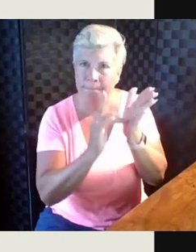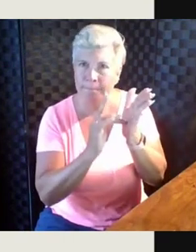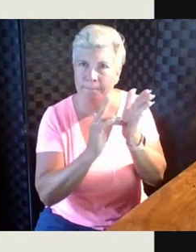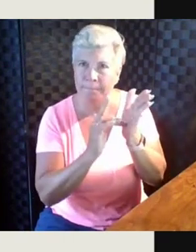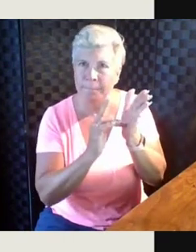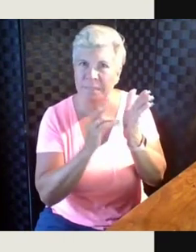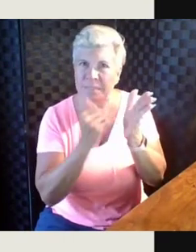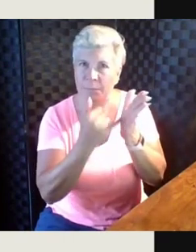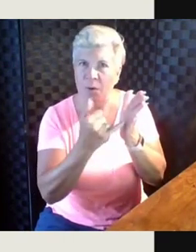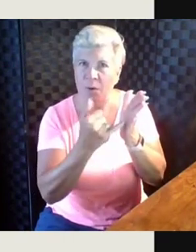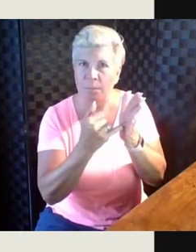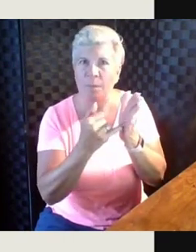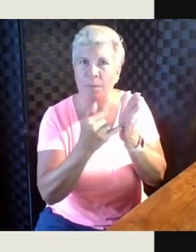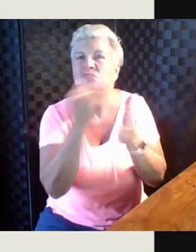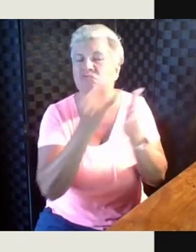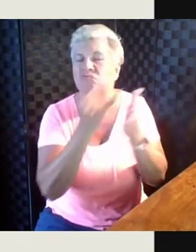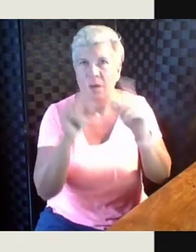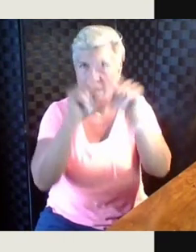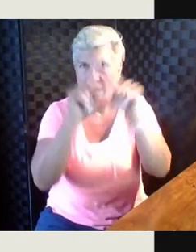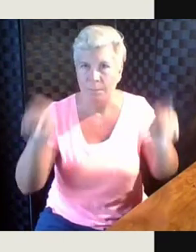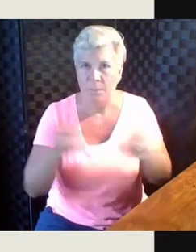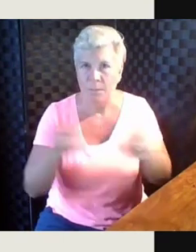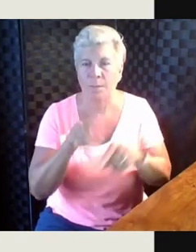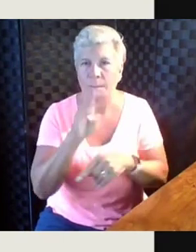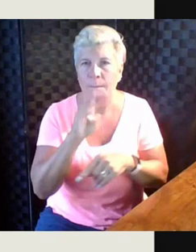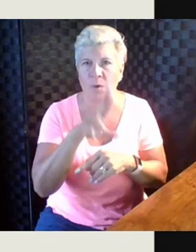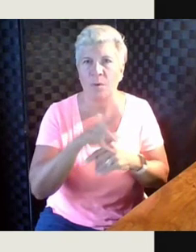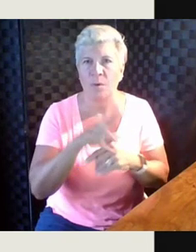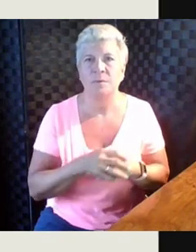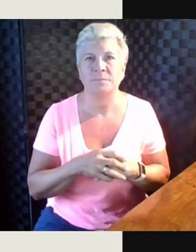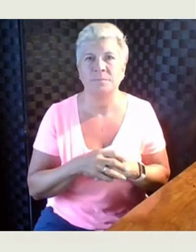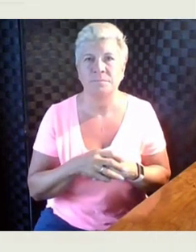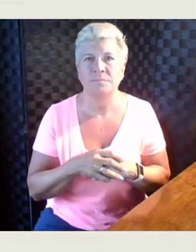part by drawing a bar model.